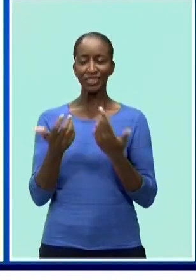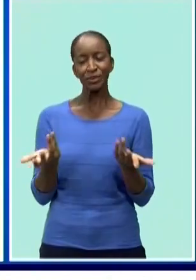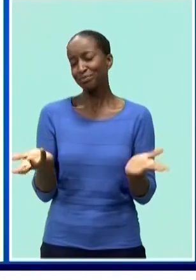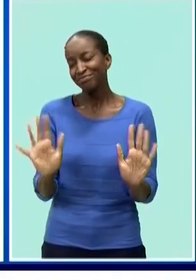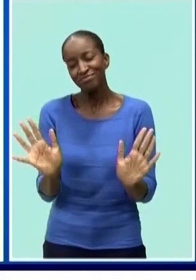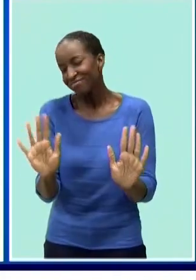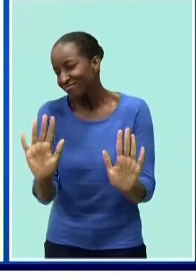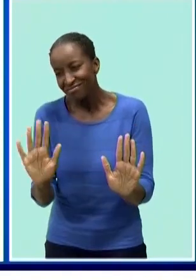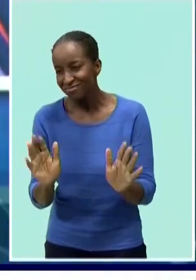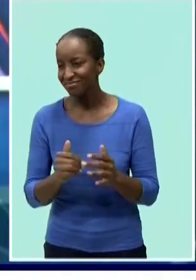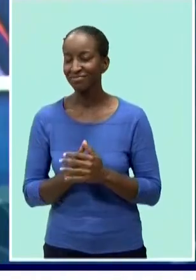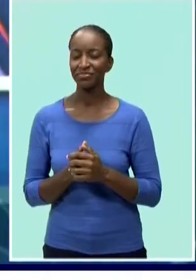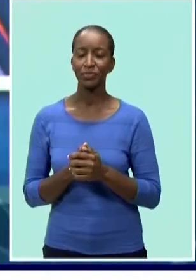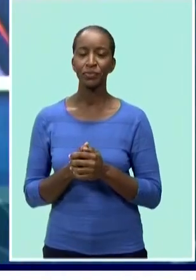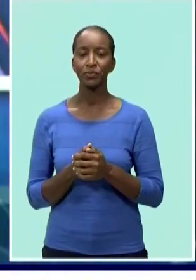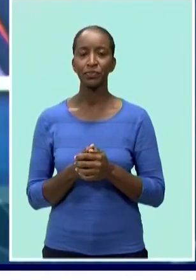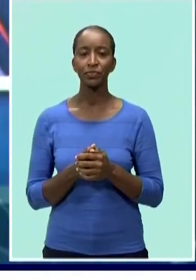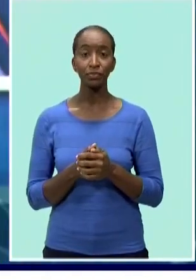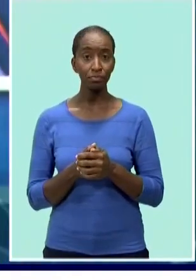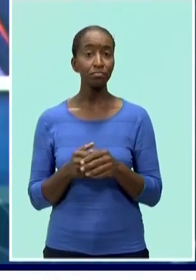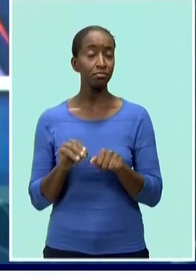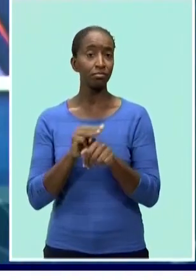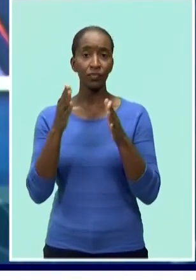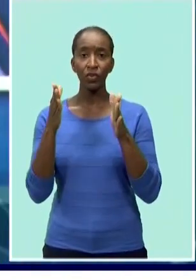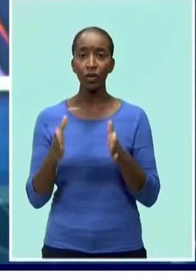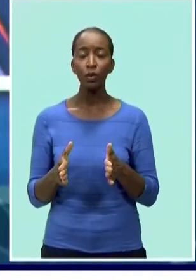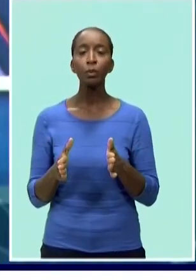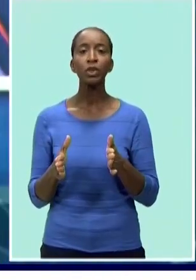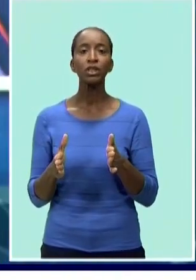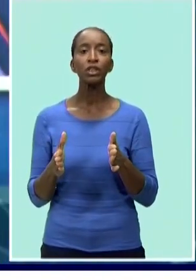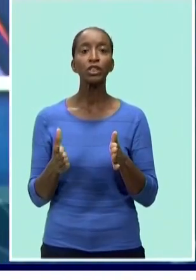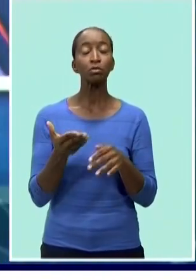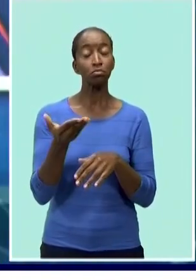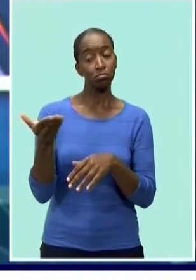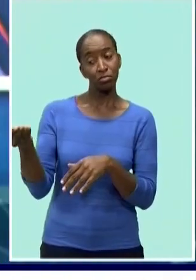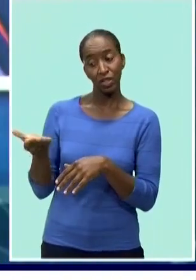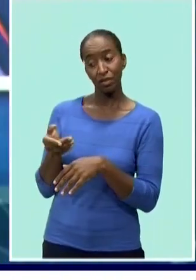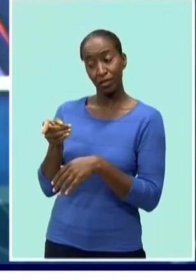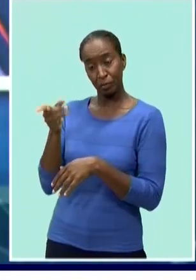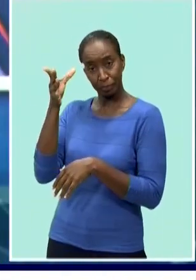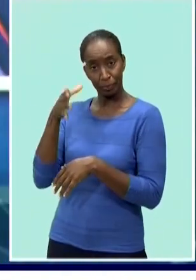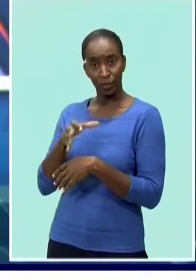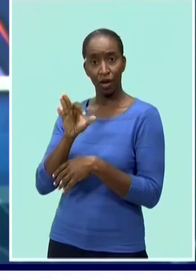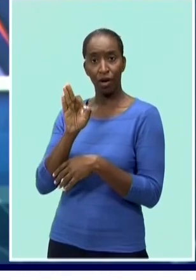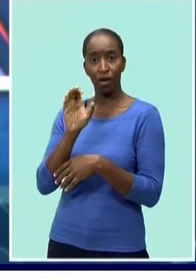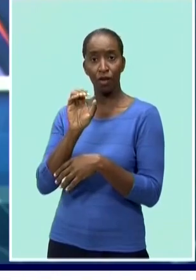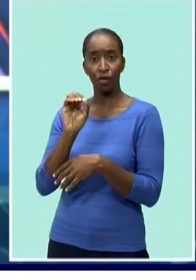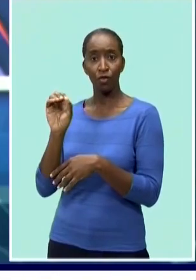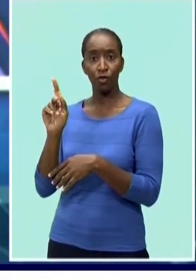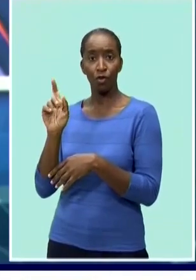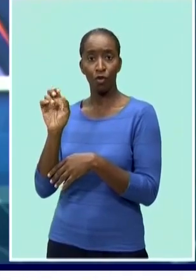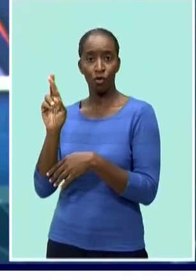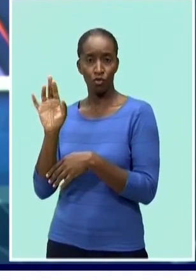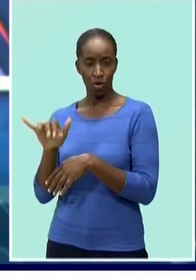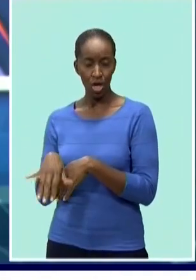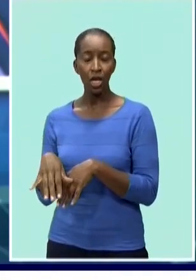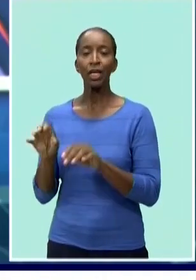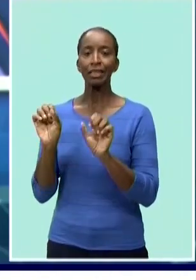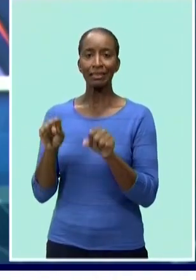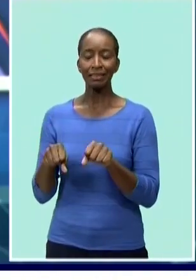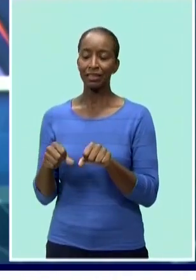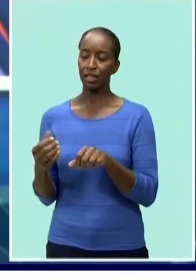it has been here. Now, the minister also extended an invitation to Mr. Fakuri to return to Barbados and have further discussions with